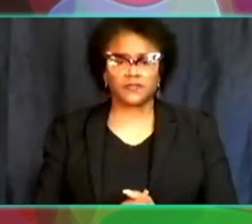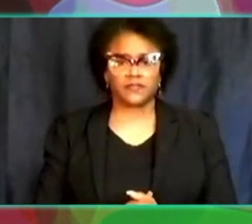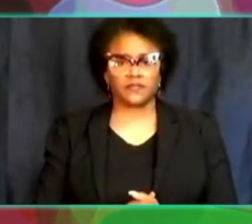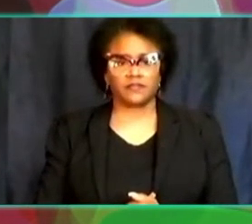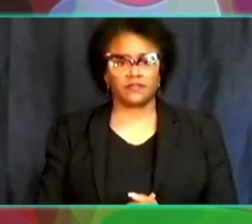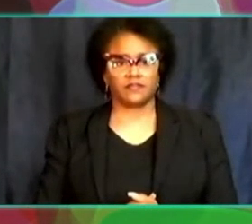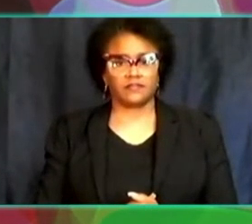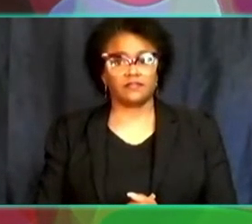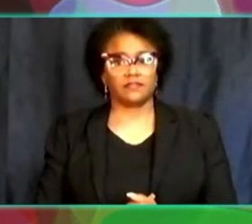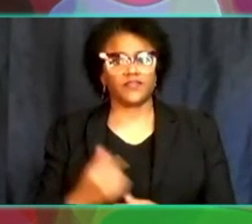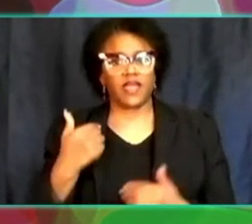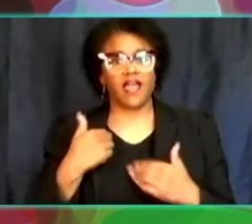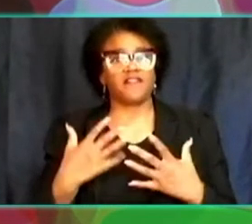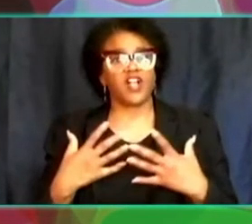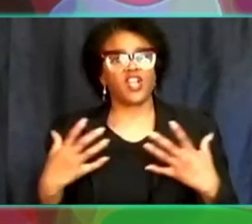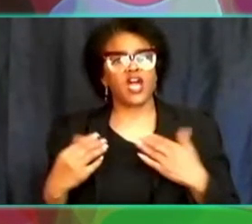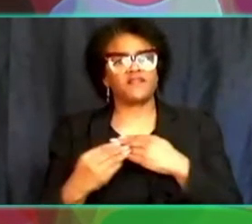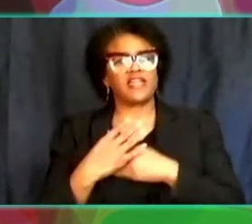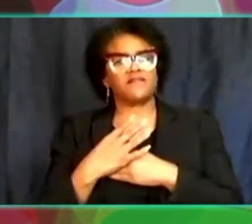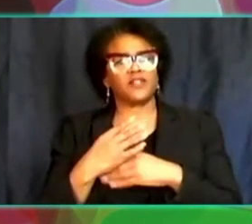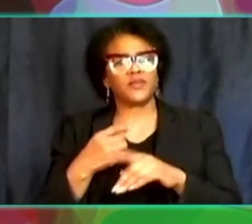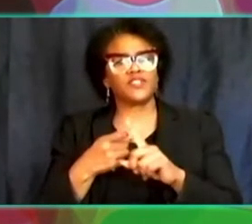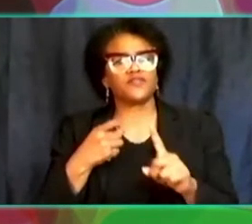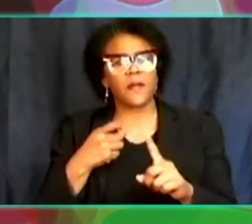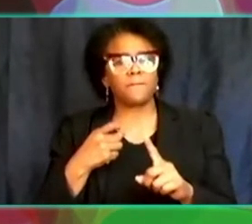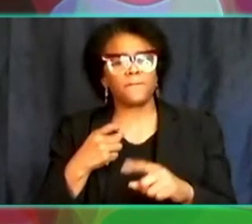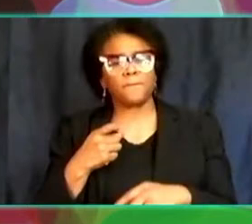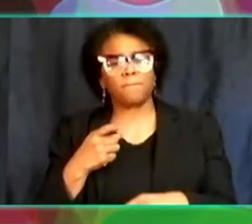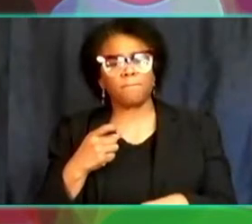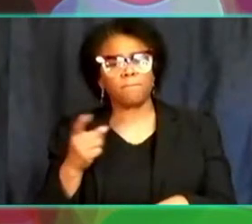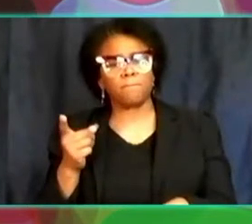I got a lot of influence from